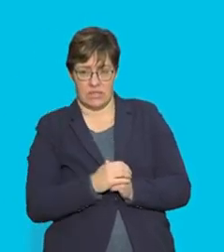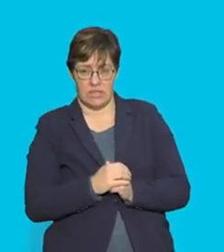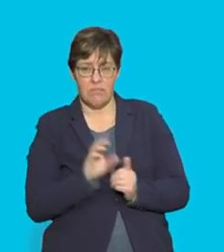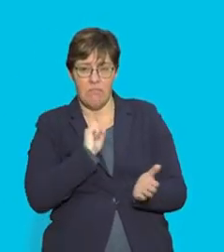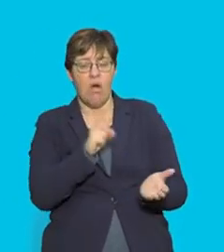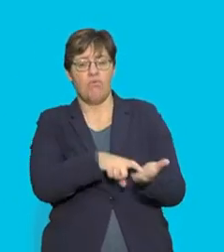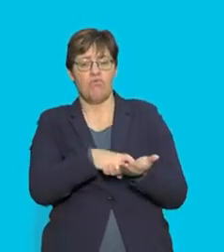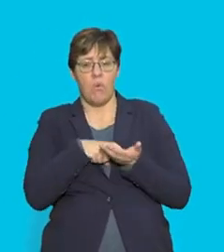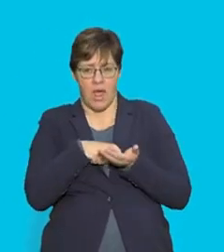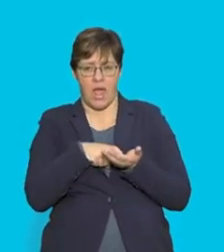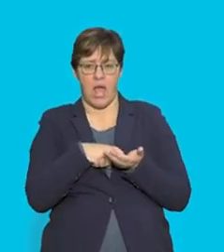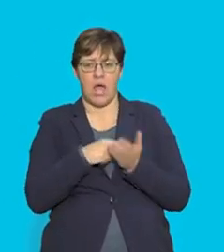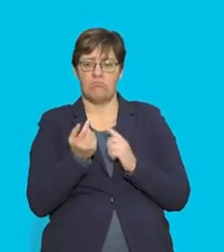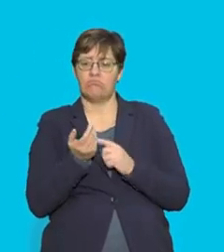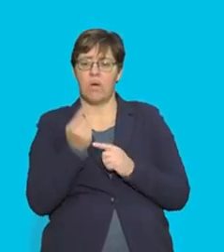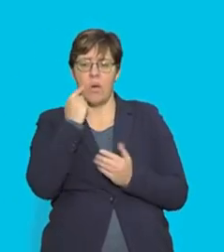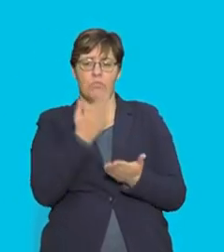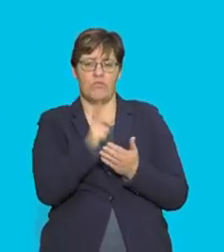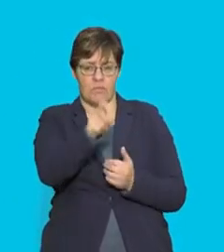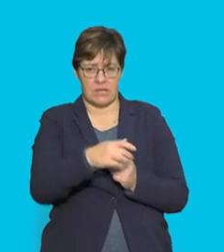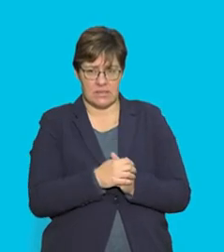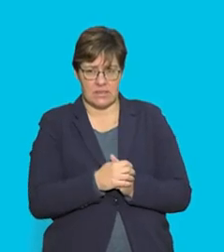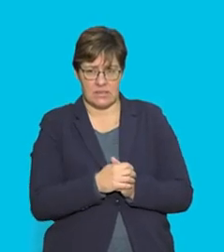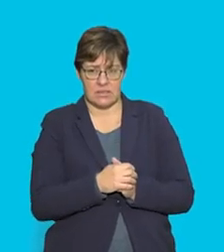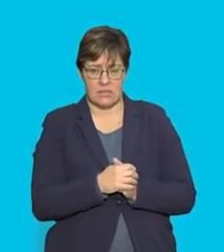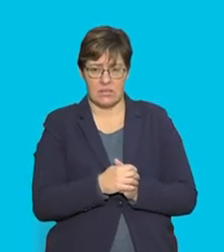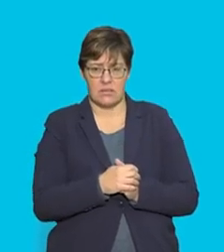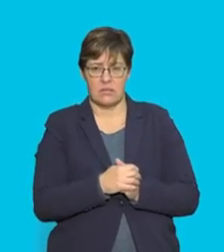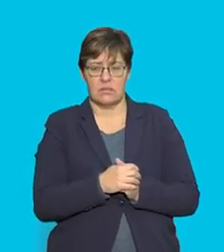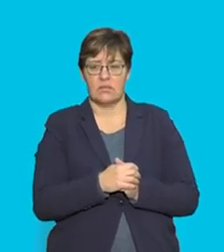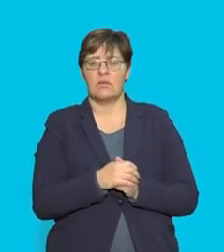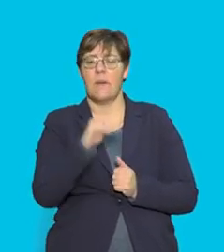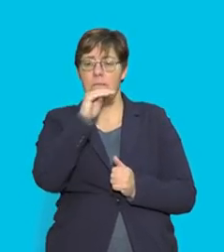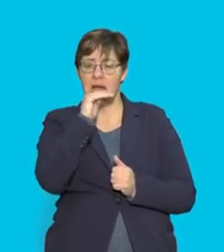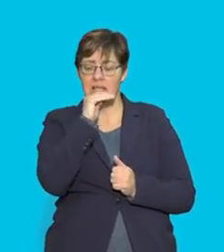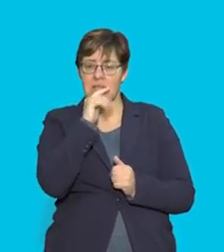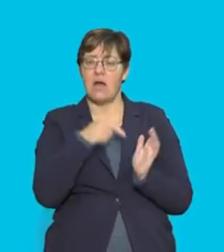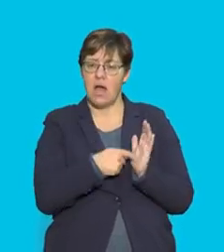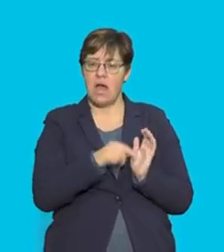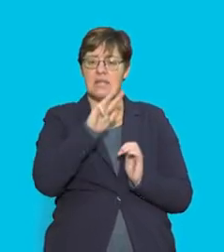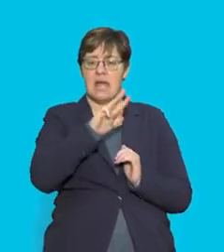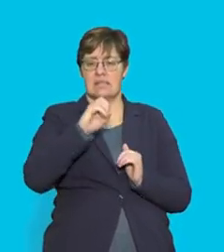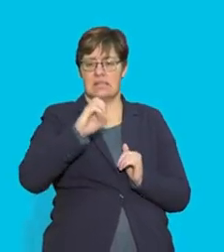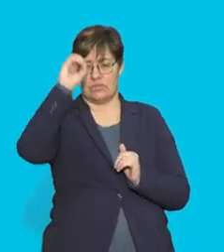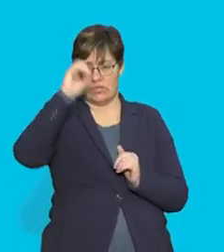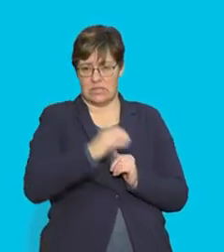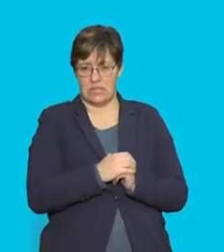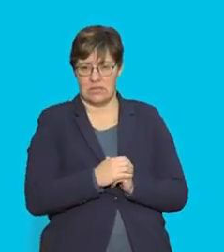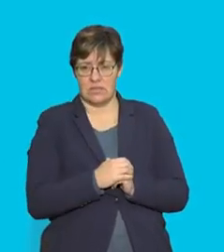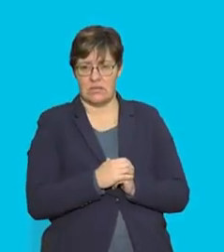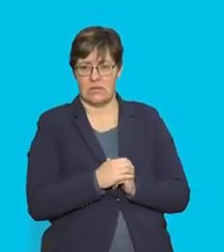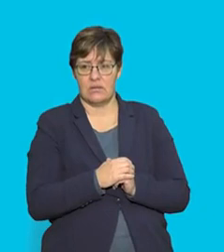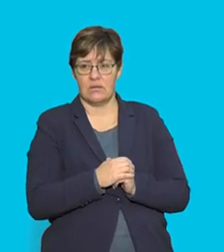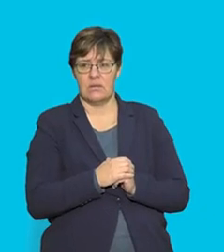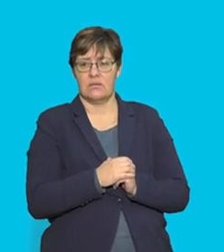this is my required to prove, which is RTP, right? I must prove that this is 90 degrees, right?